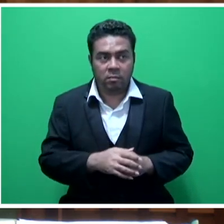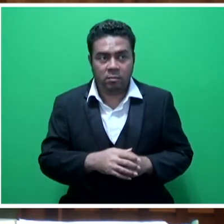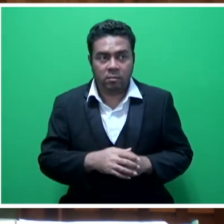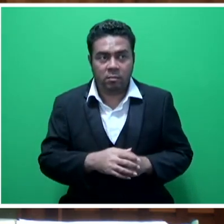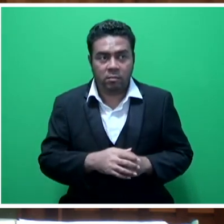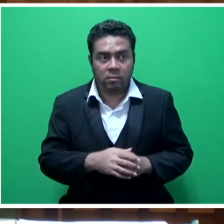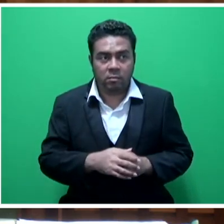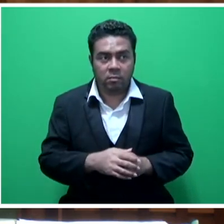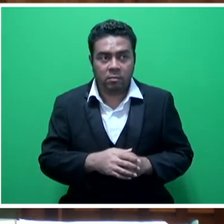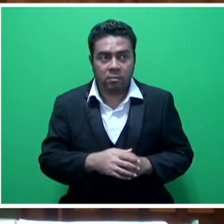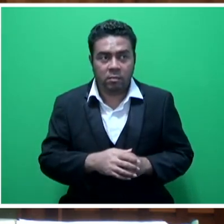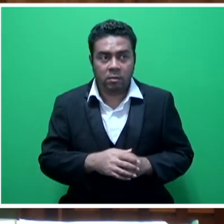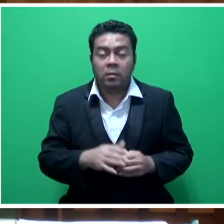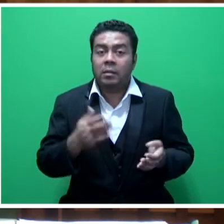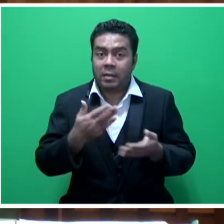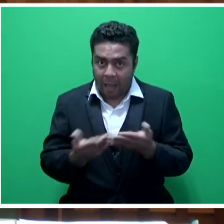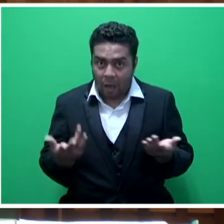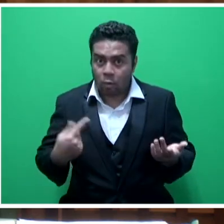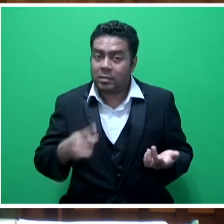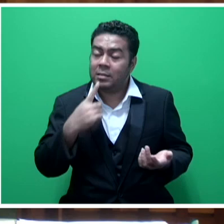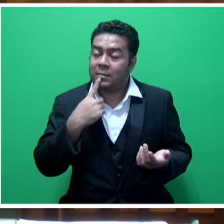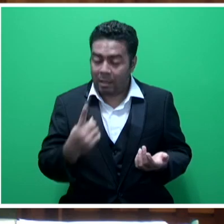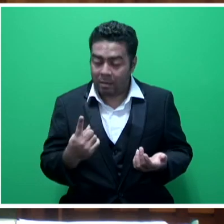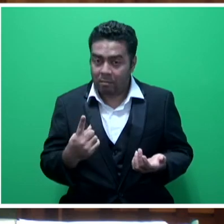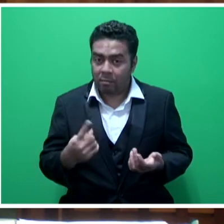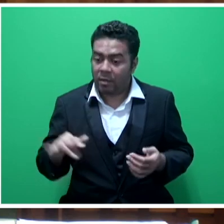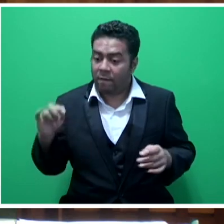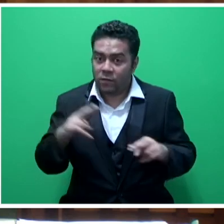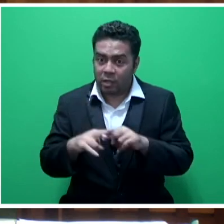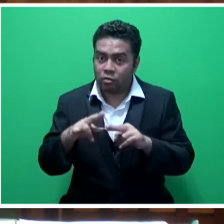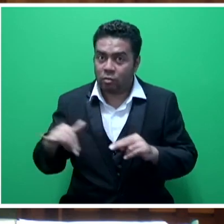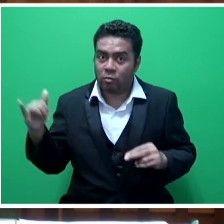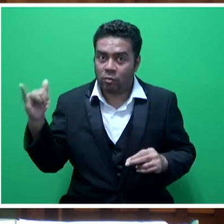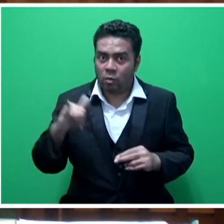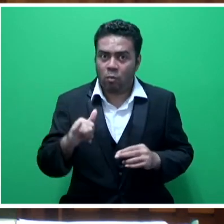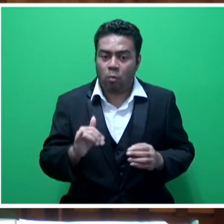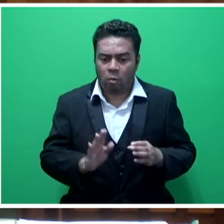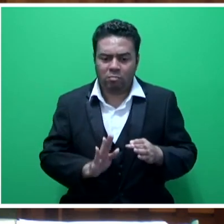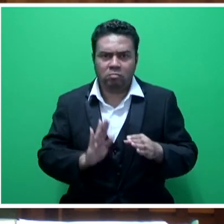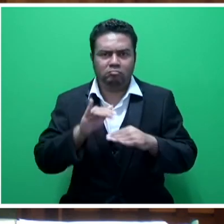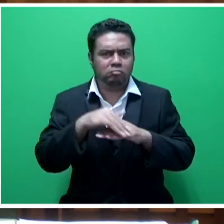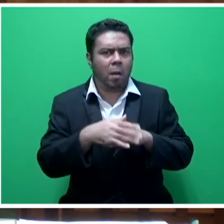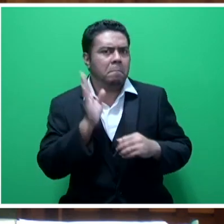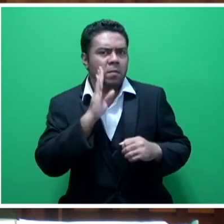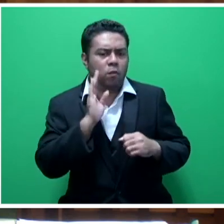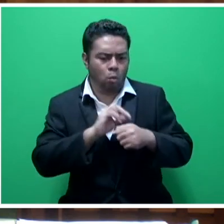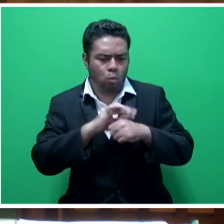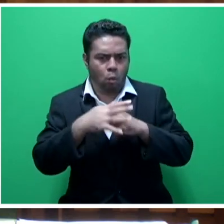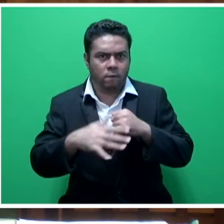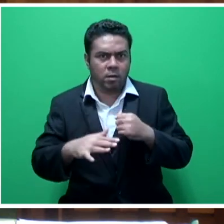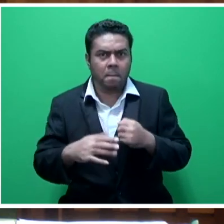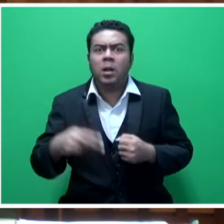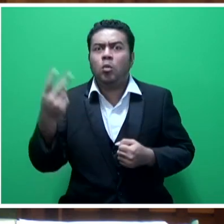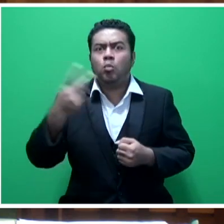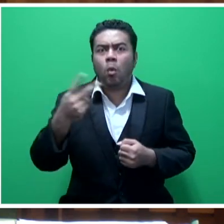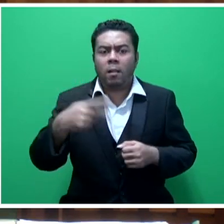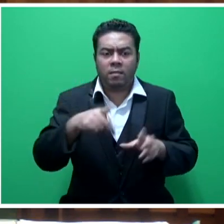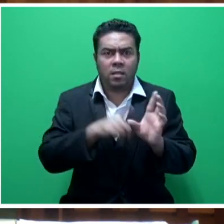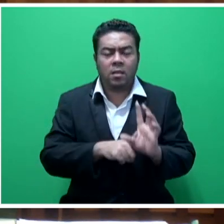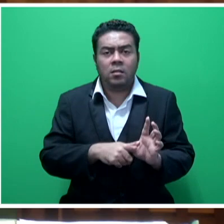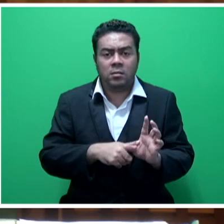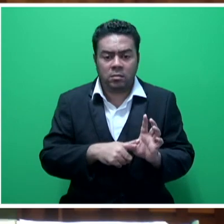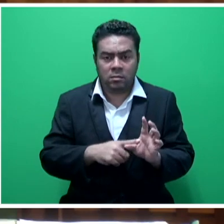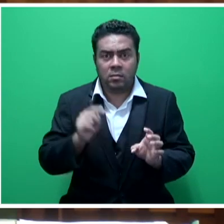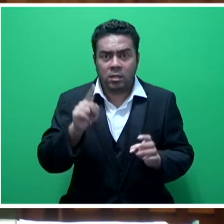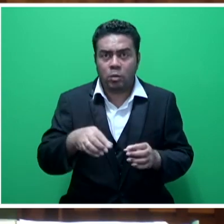I must say this. Now he's claiming that Fiji Airways was overly ambitious pre-COVID. But 12 years ago, he